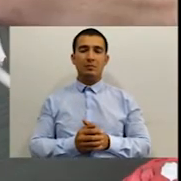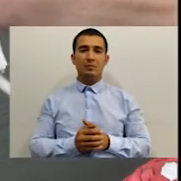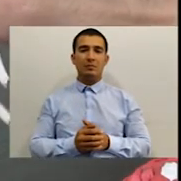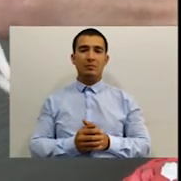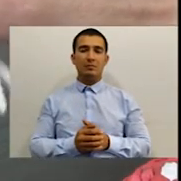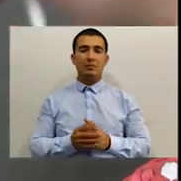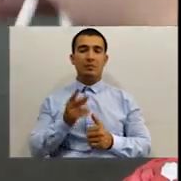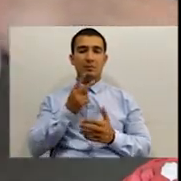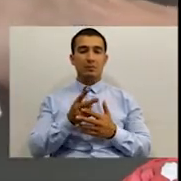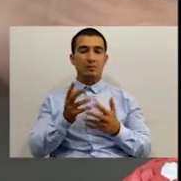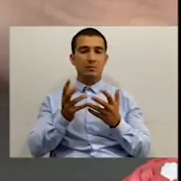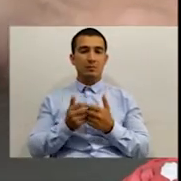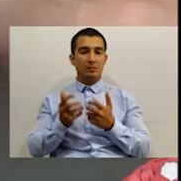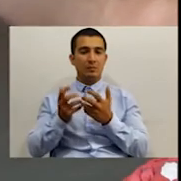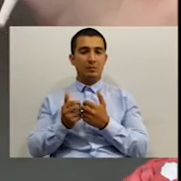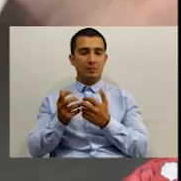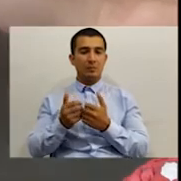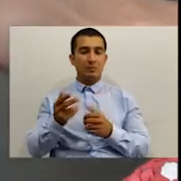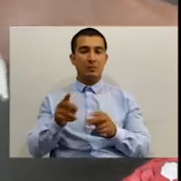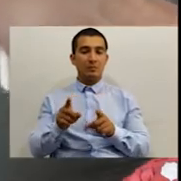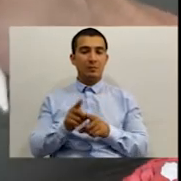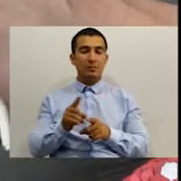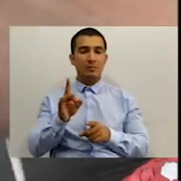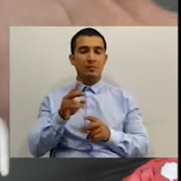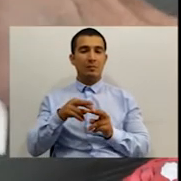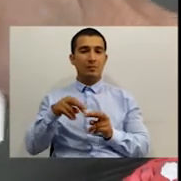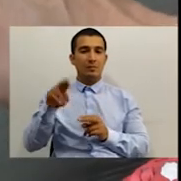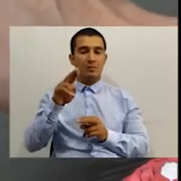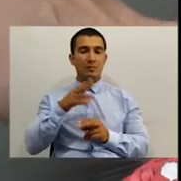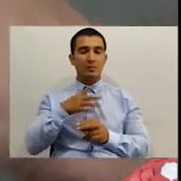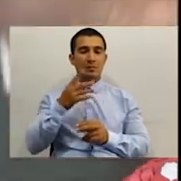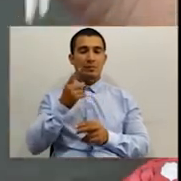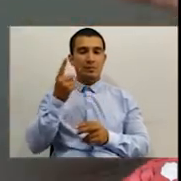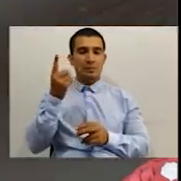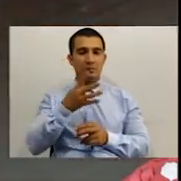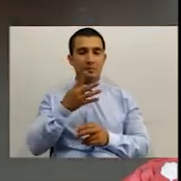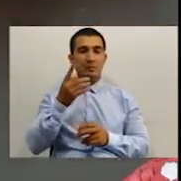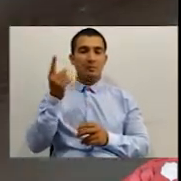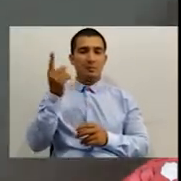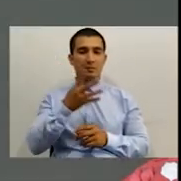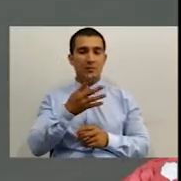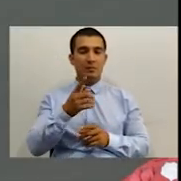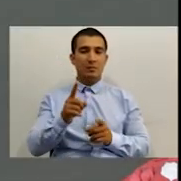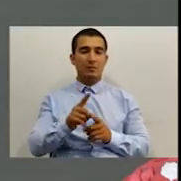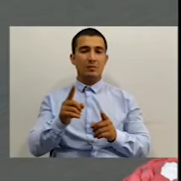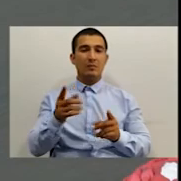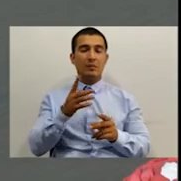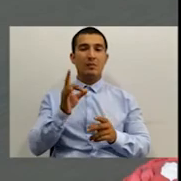Kesib olamiz. Sanaylar 1 2 3 4. Mana bu yerda ham 1 2 3 4 bo'ldi. Bir tekstda